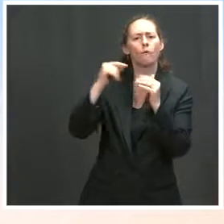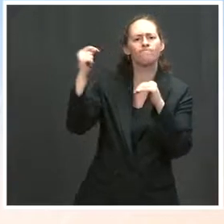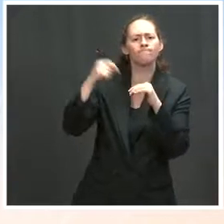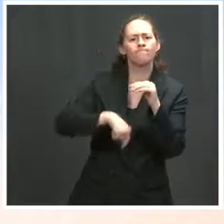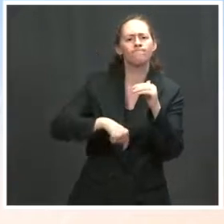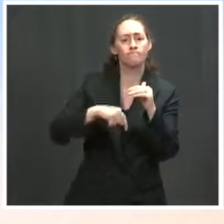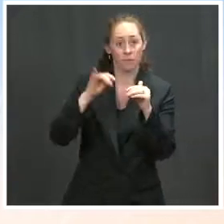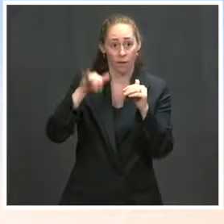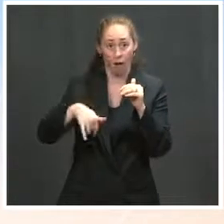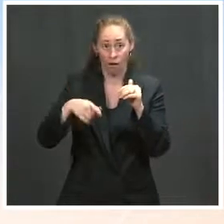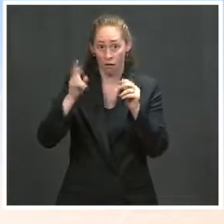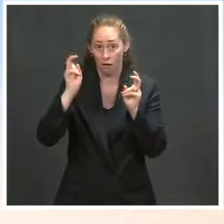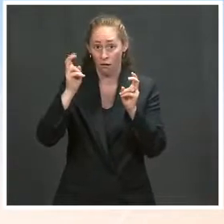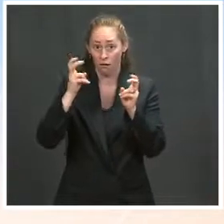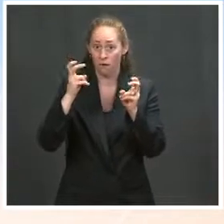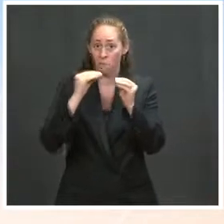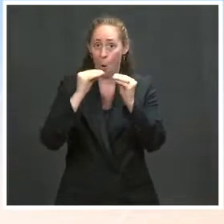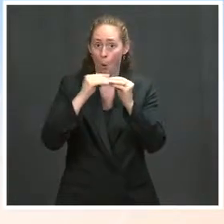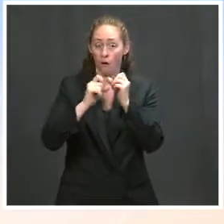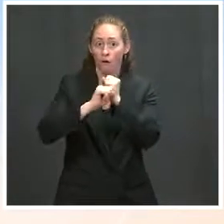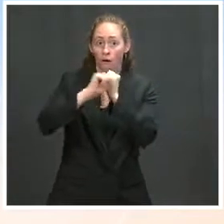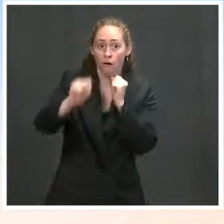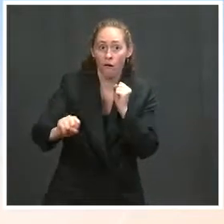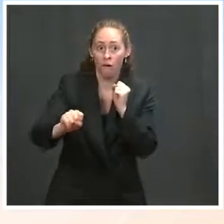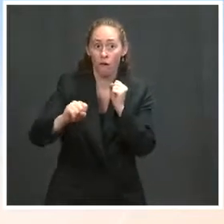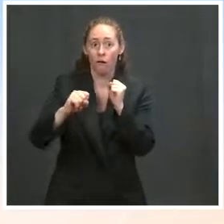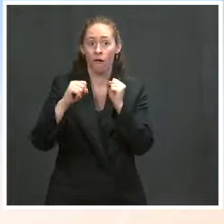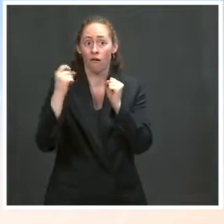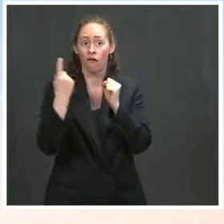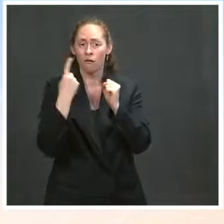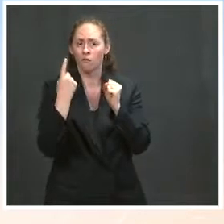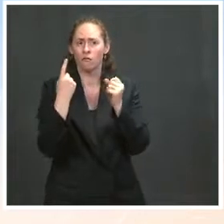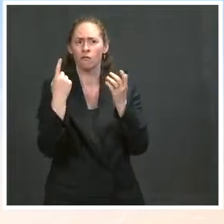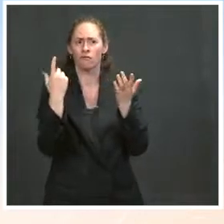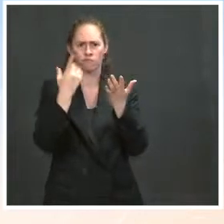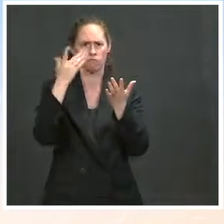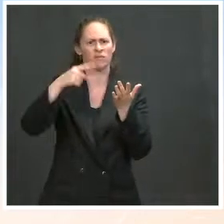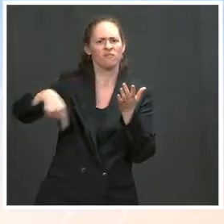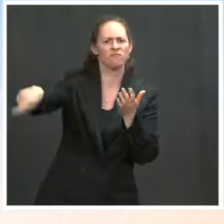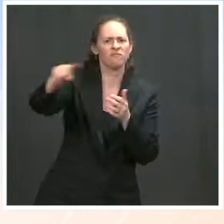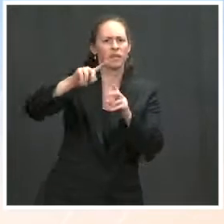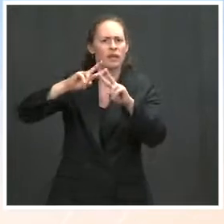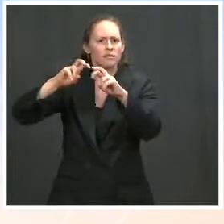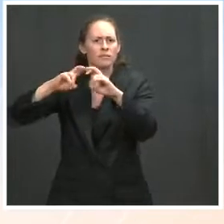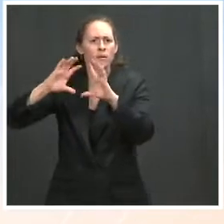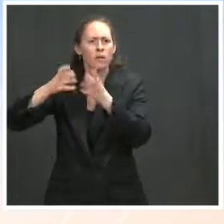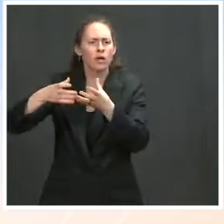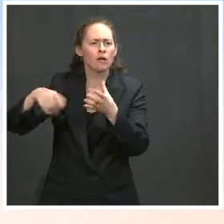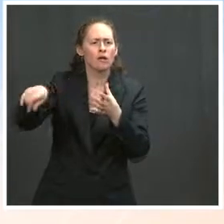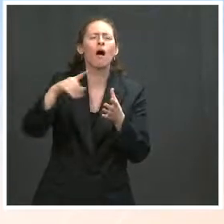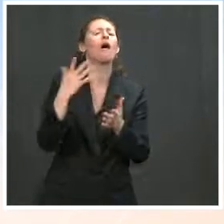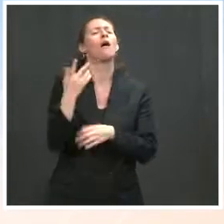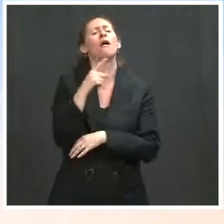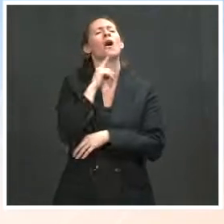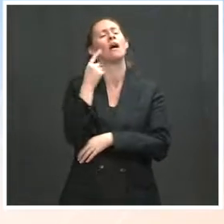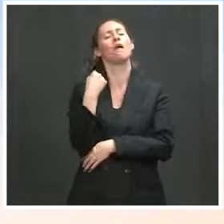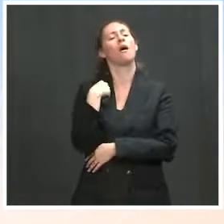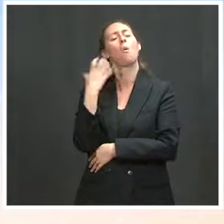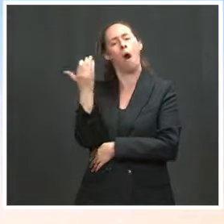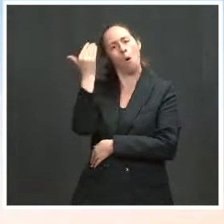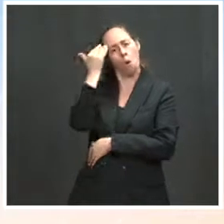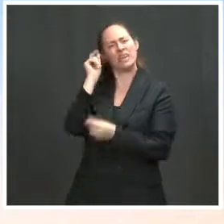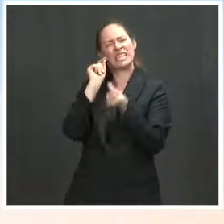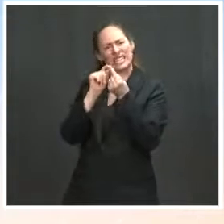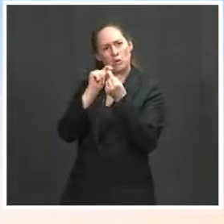include the current position of the IC? Or in other words, when did the president first learn about